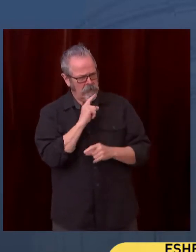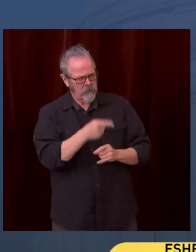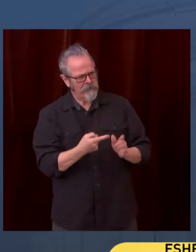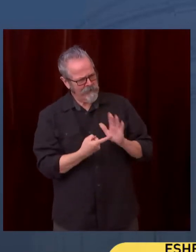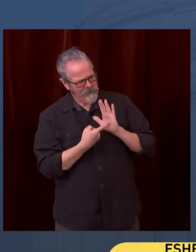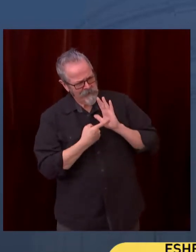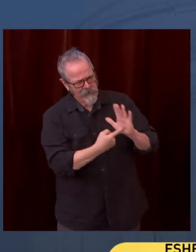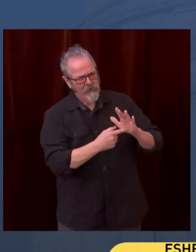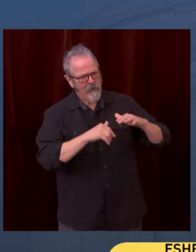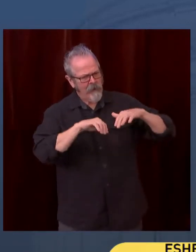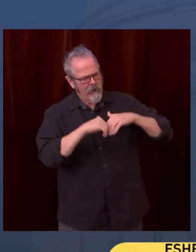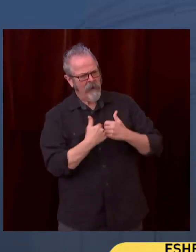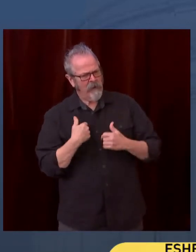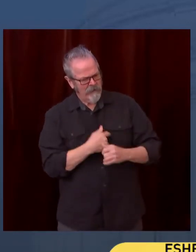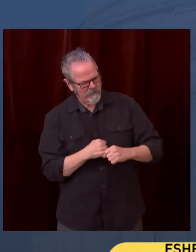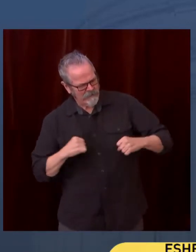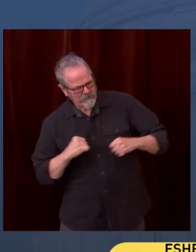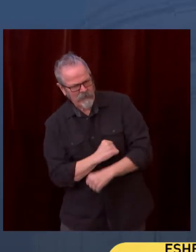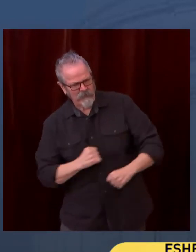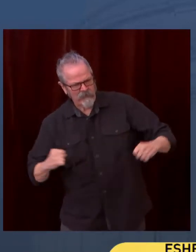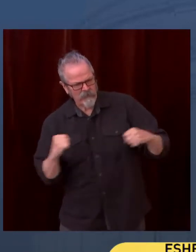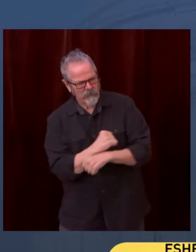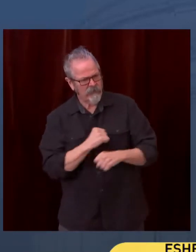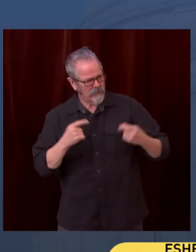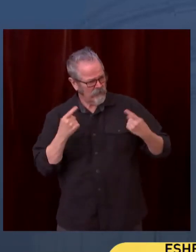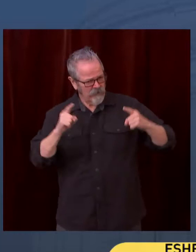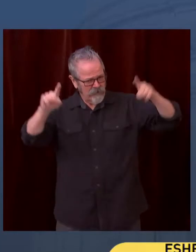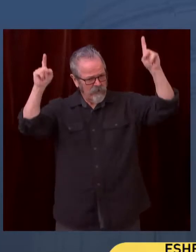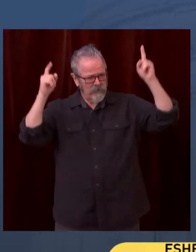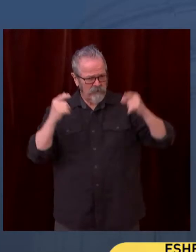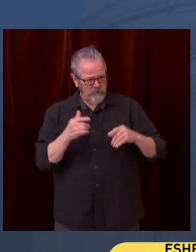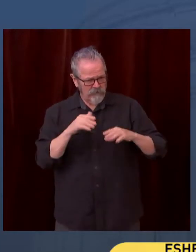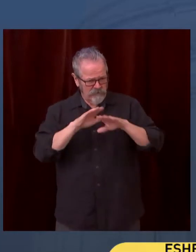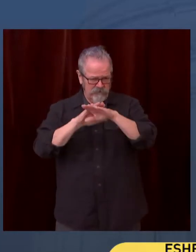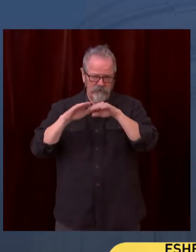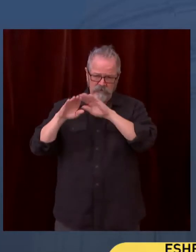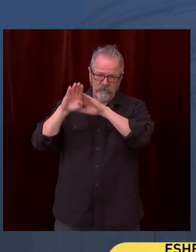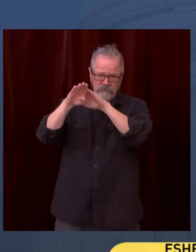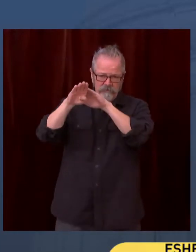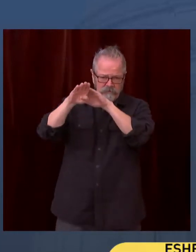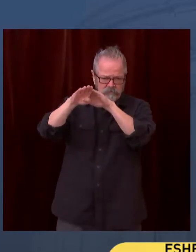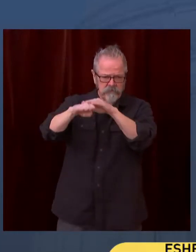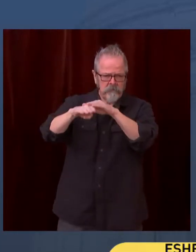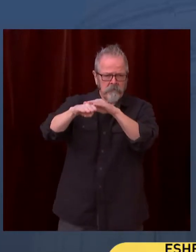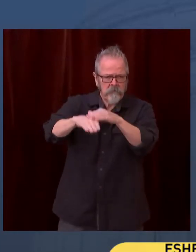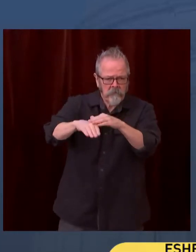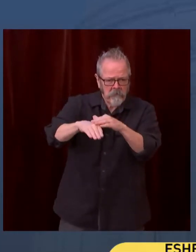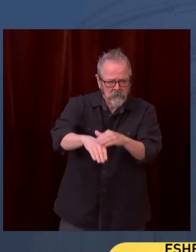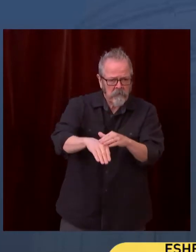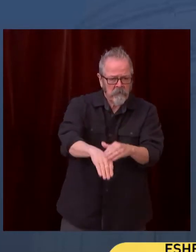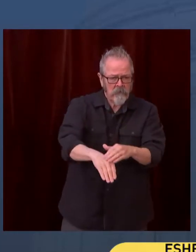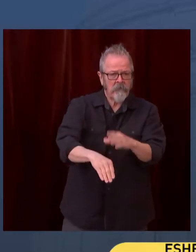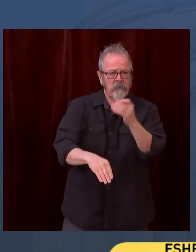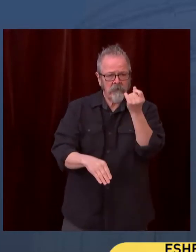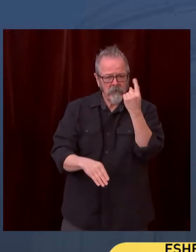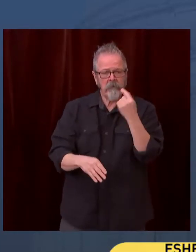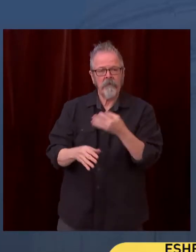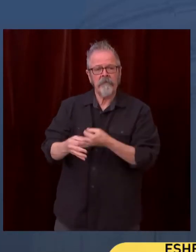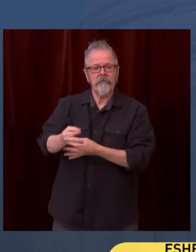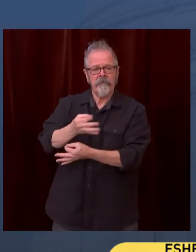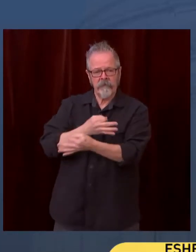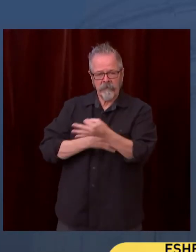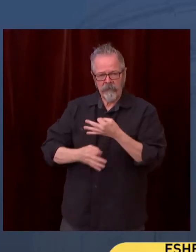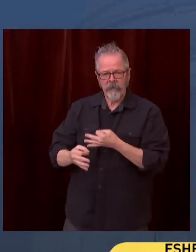success in that regard, but it has not come without economic and emotional costs associated with fighting a